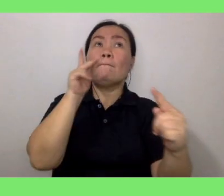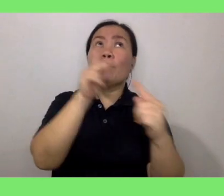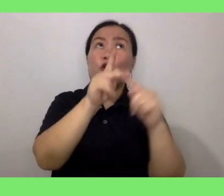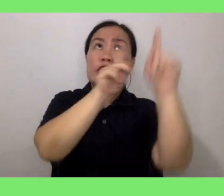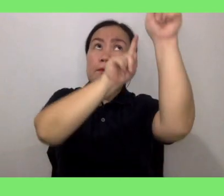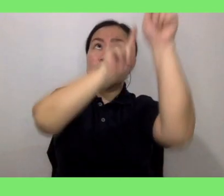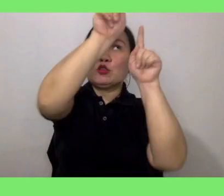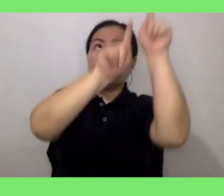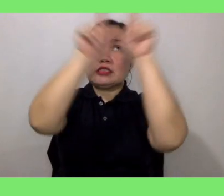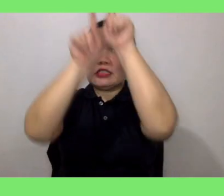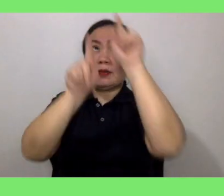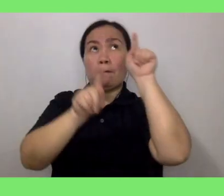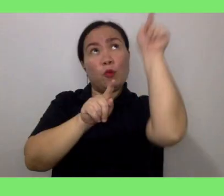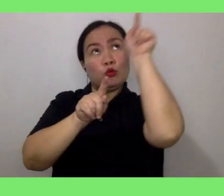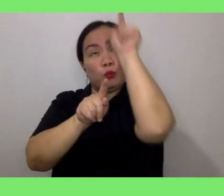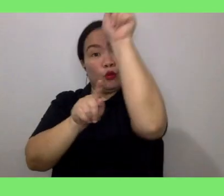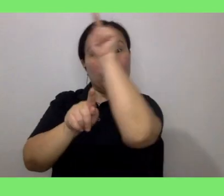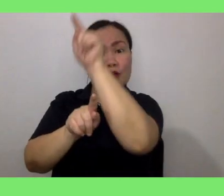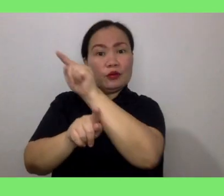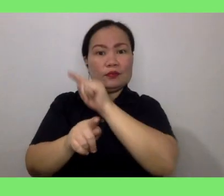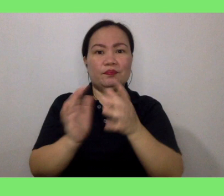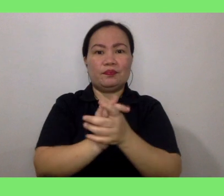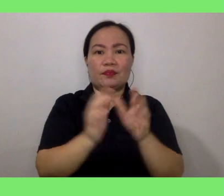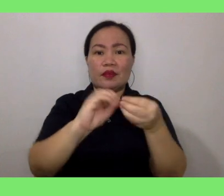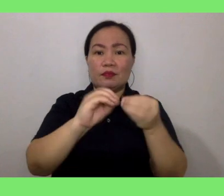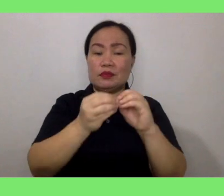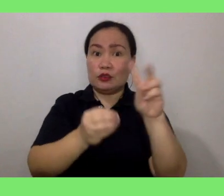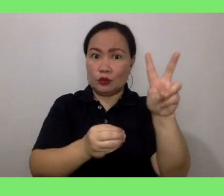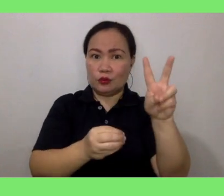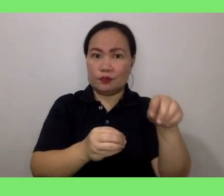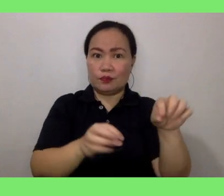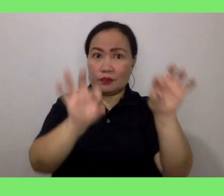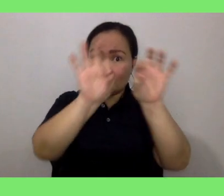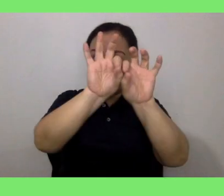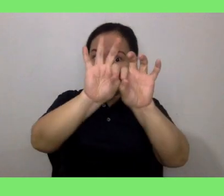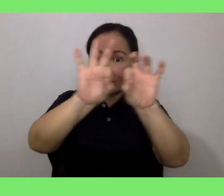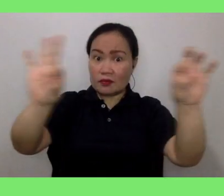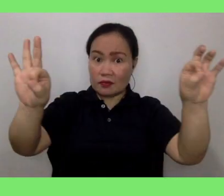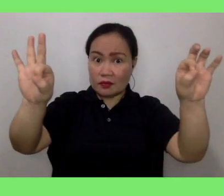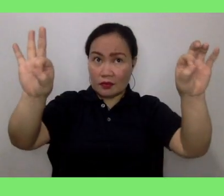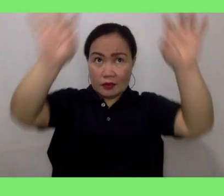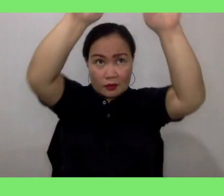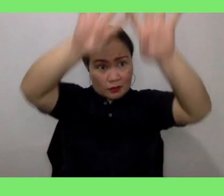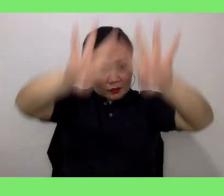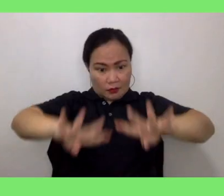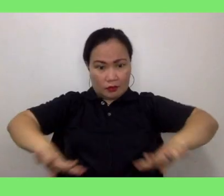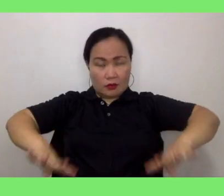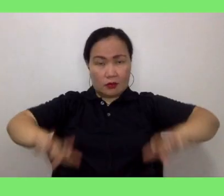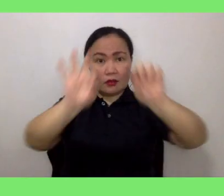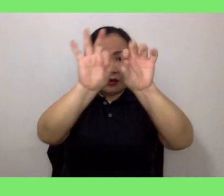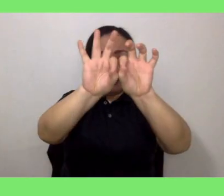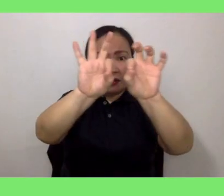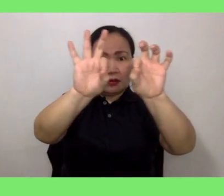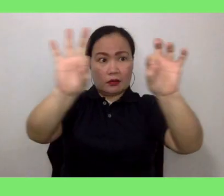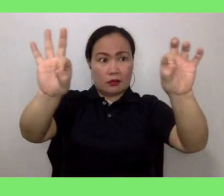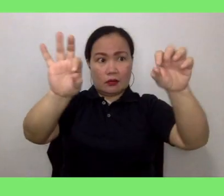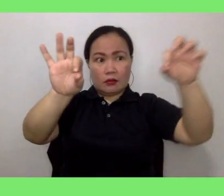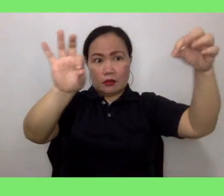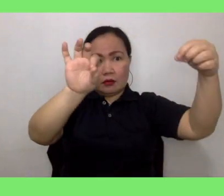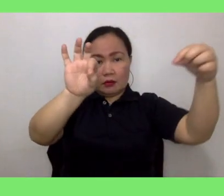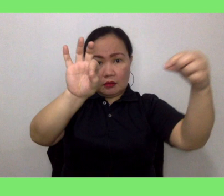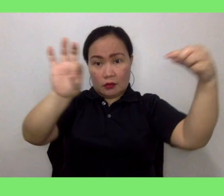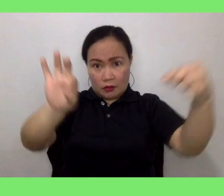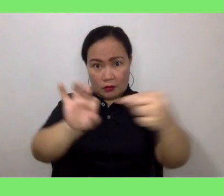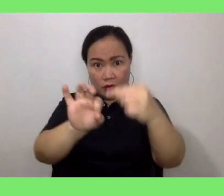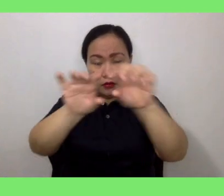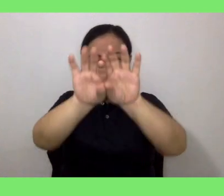point. Okay? So, curtain rod. Pag sinabi natin curtain rod, yung pinaglalagyan ng cortina, yung sinasabitan ng cortina.